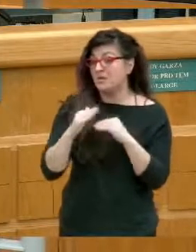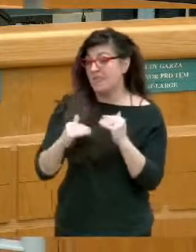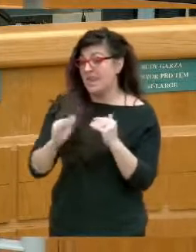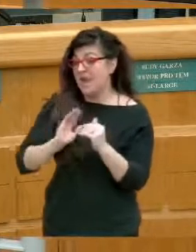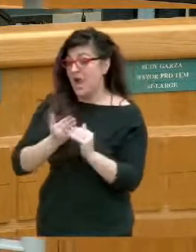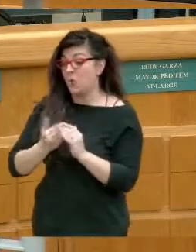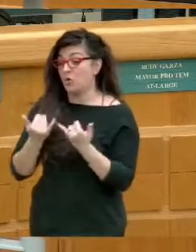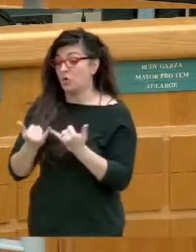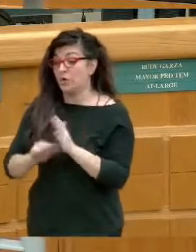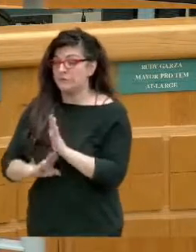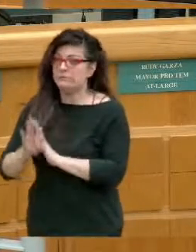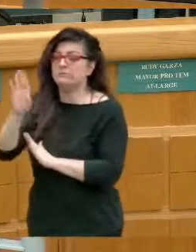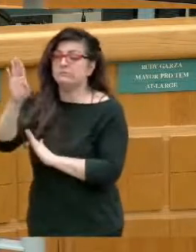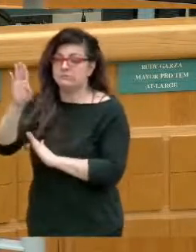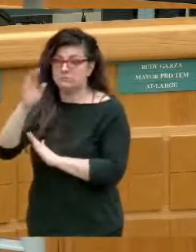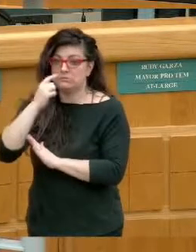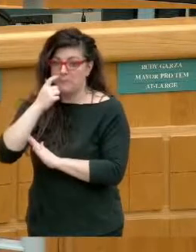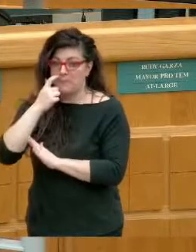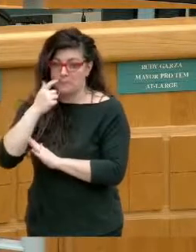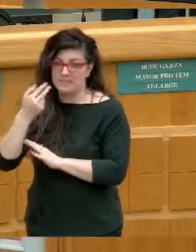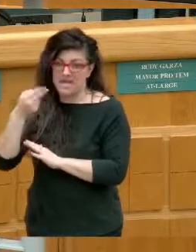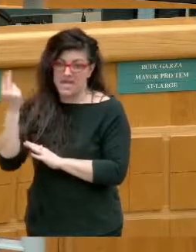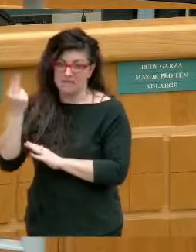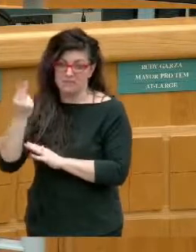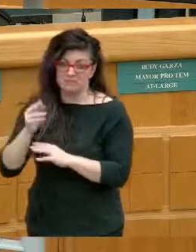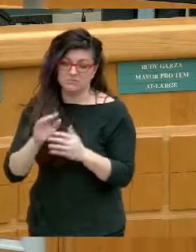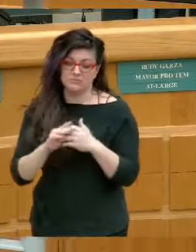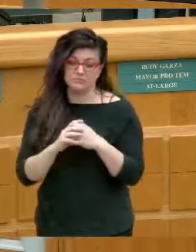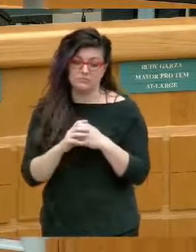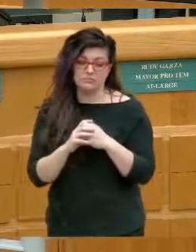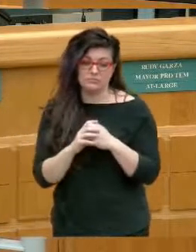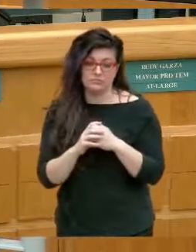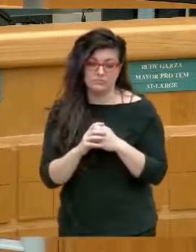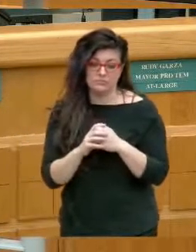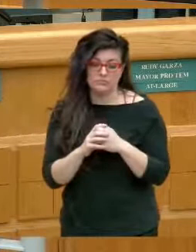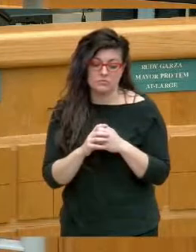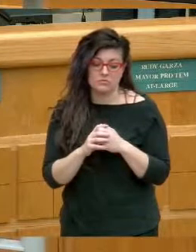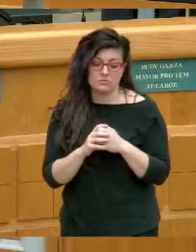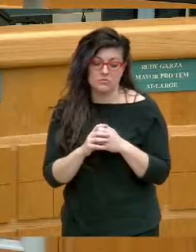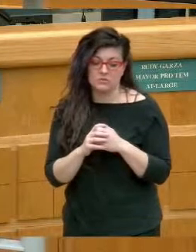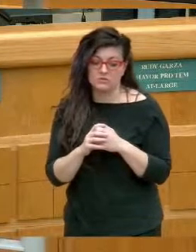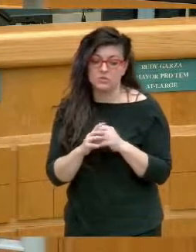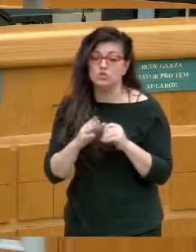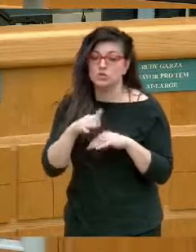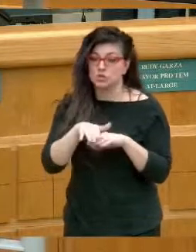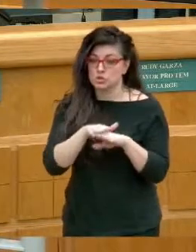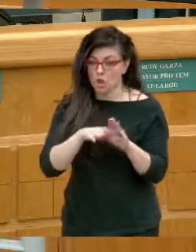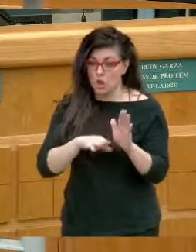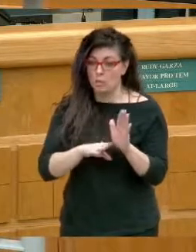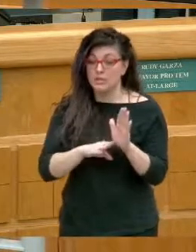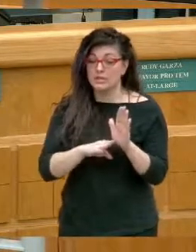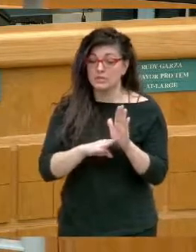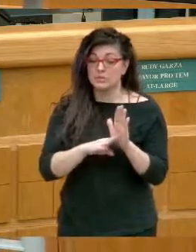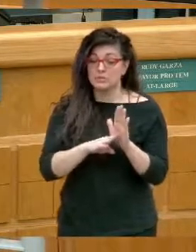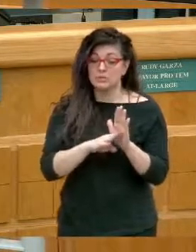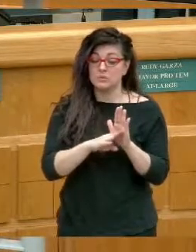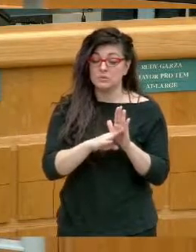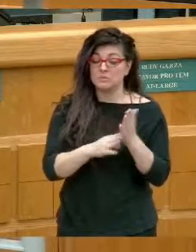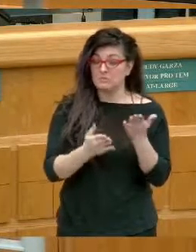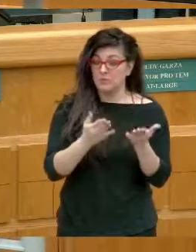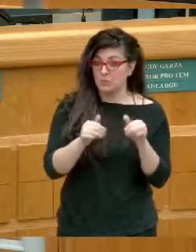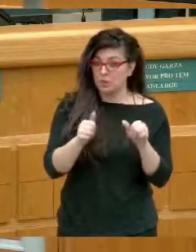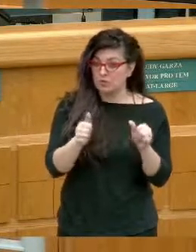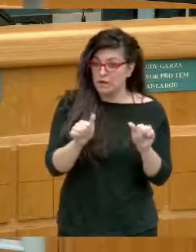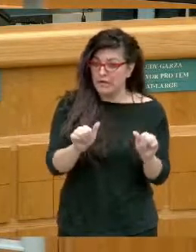right now, which is higher than that. So there's a slow increase, and maybe we could work on getting